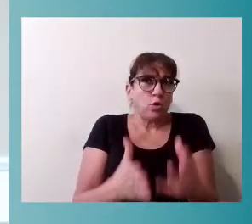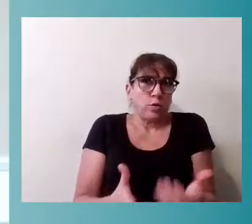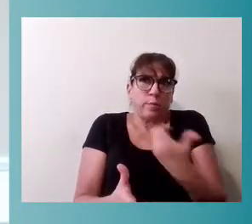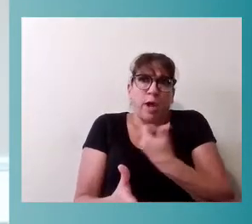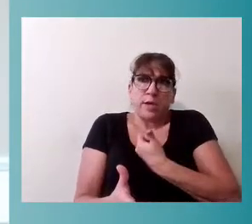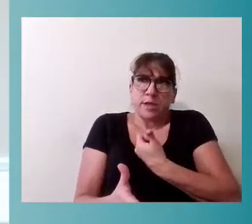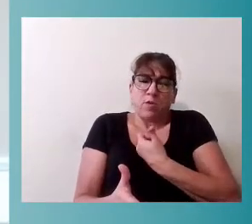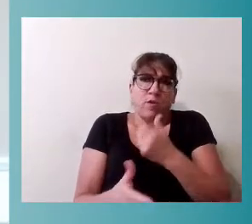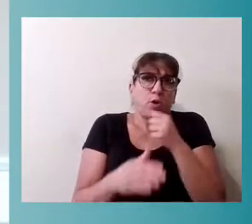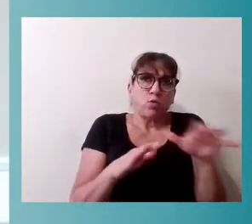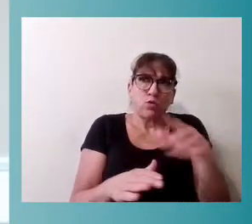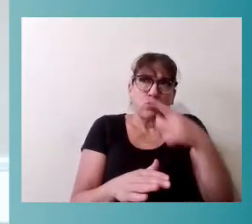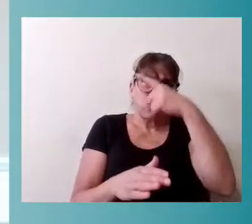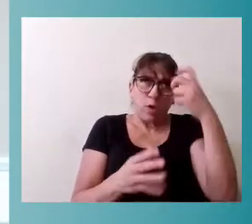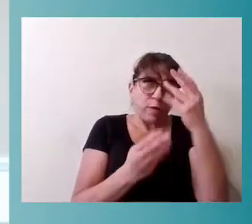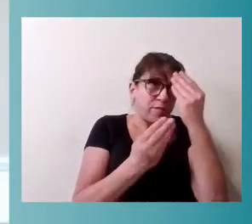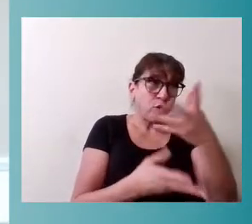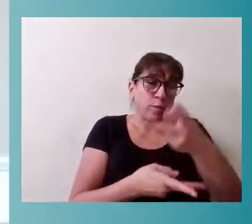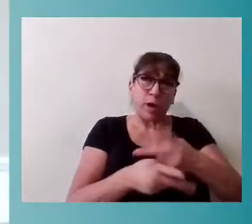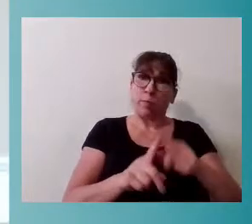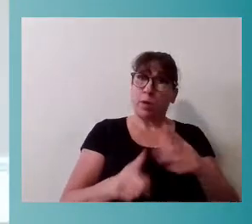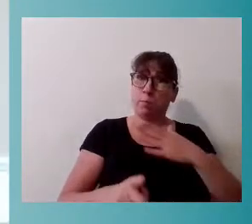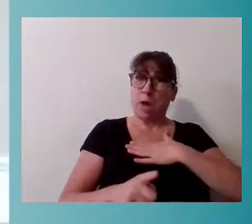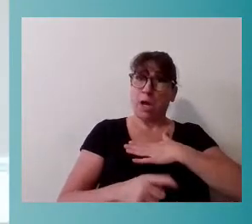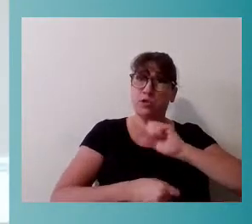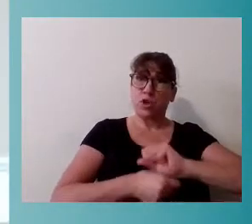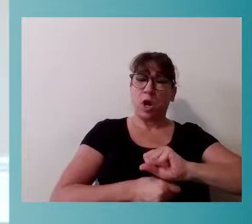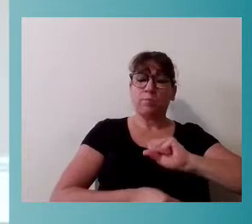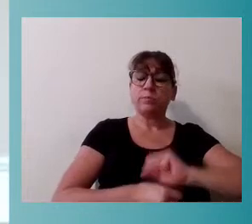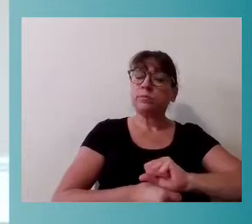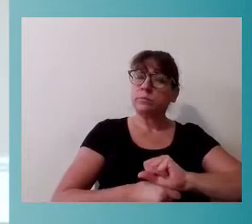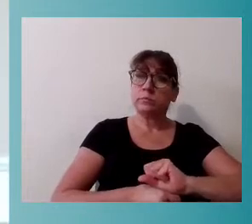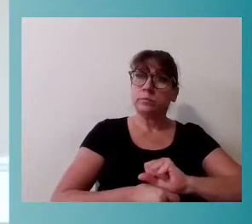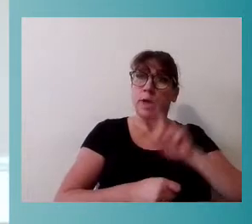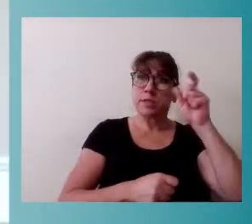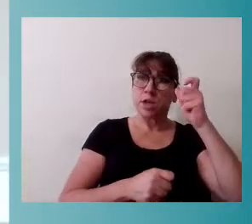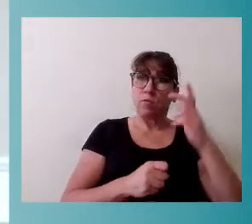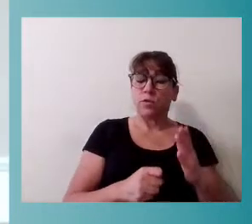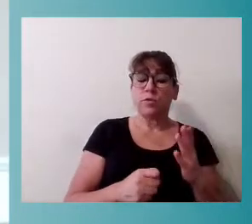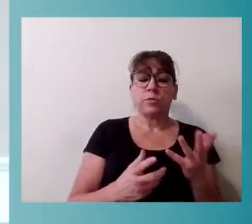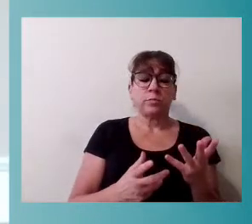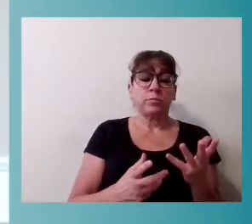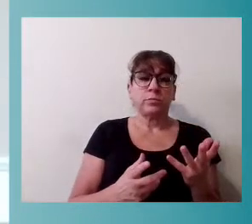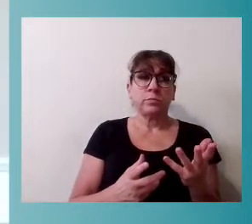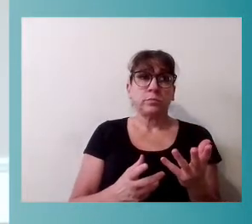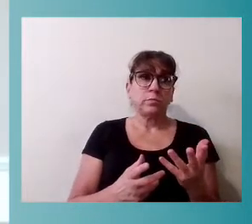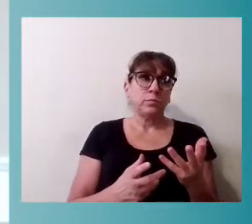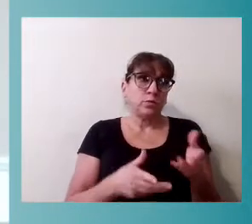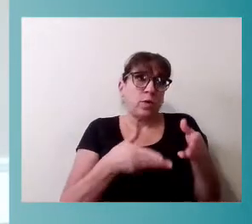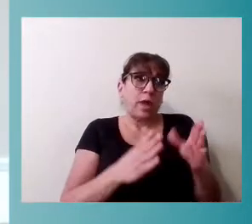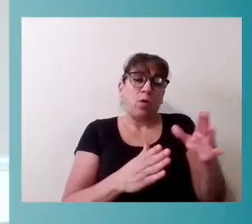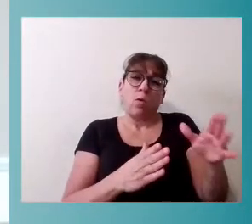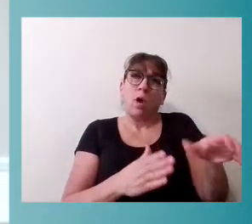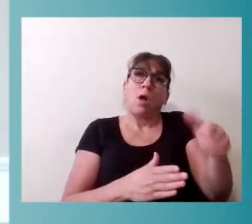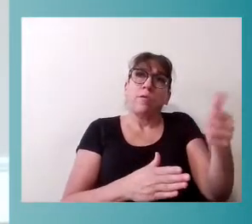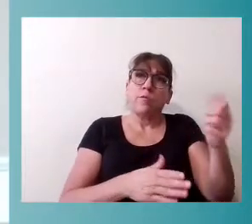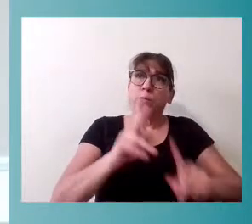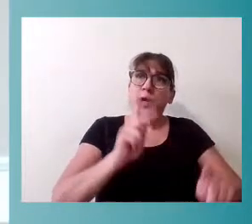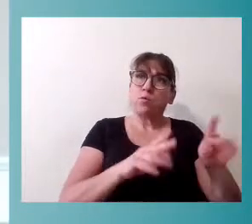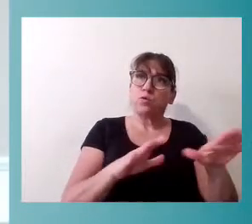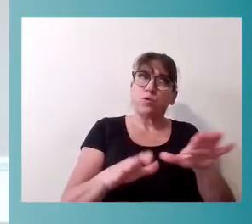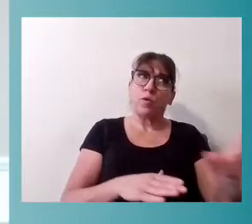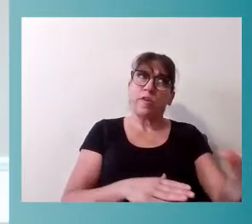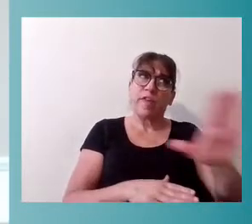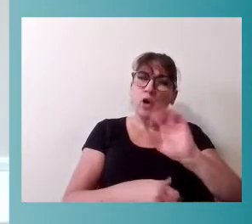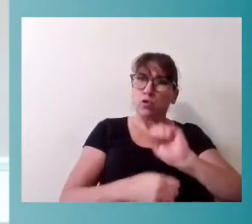don't do this trauma-informed care, but my job as governor is to enable other people to do their